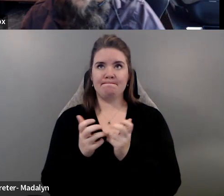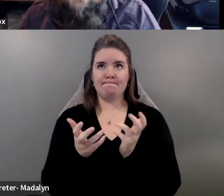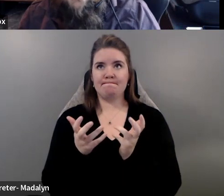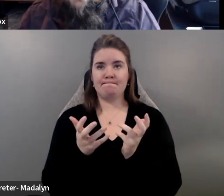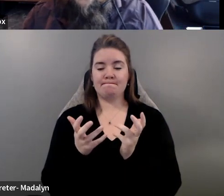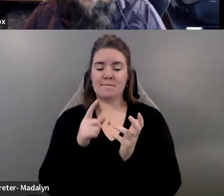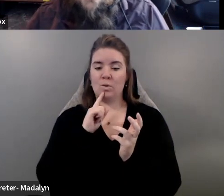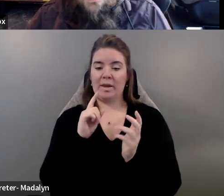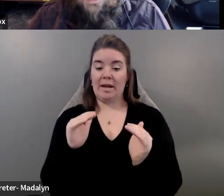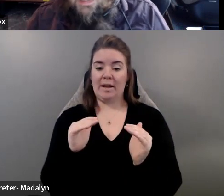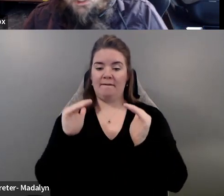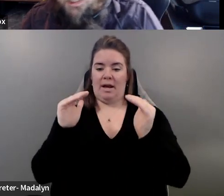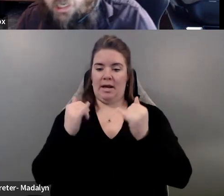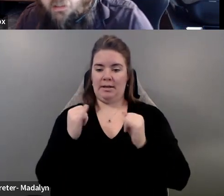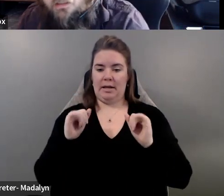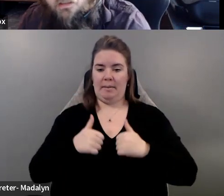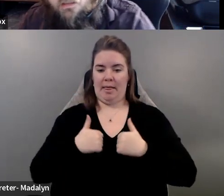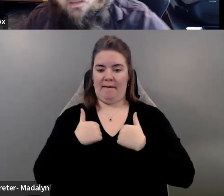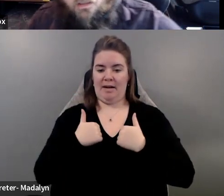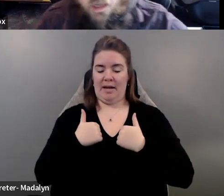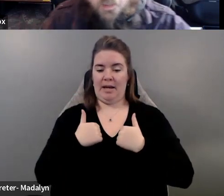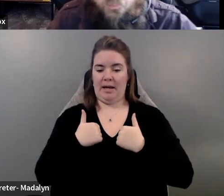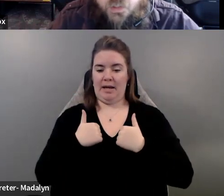advance independent living in each state.